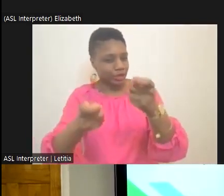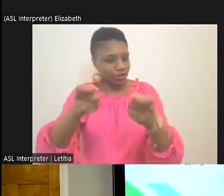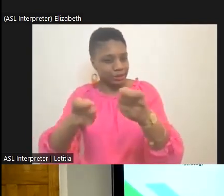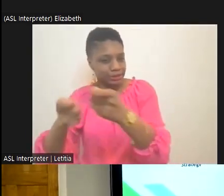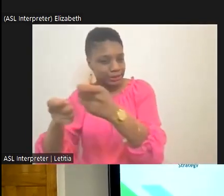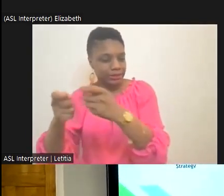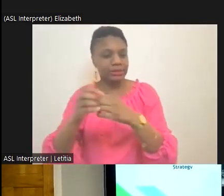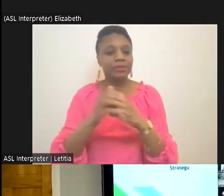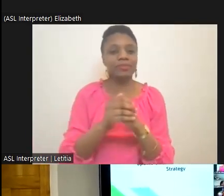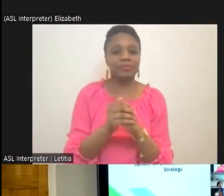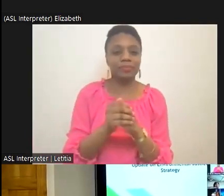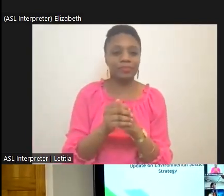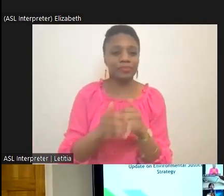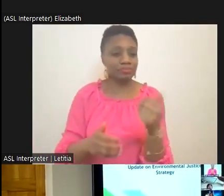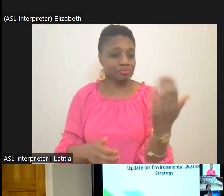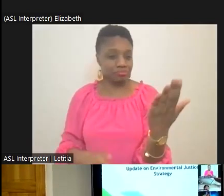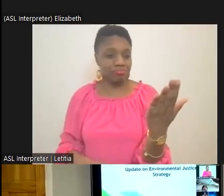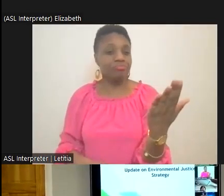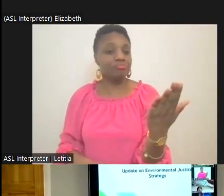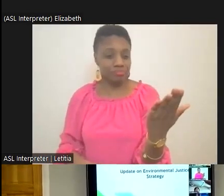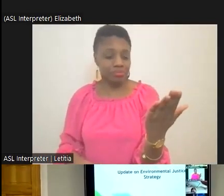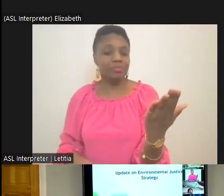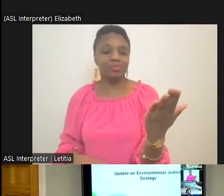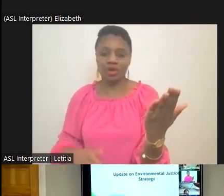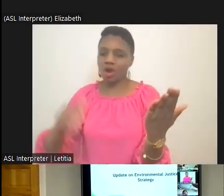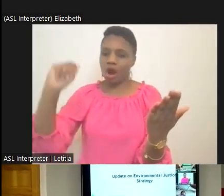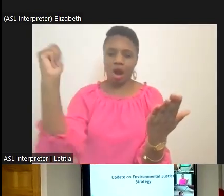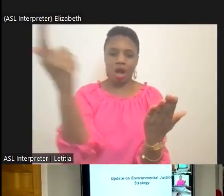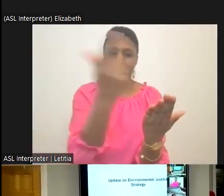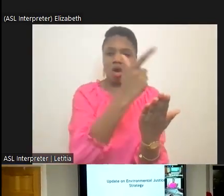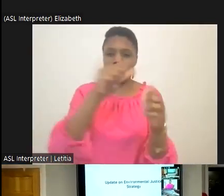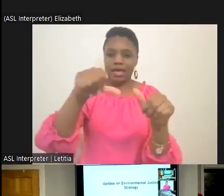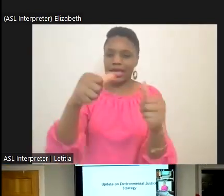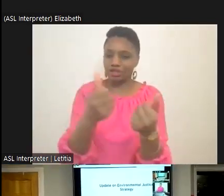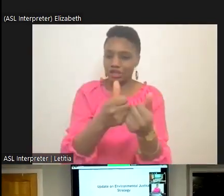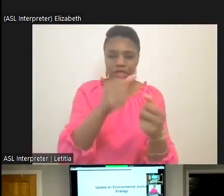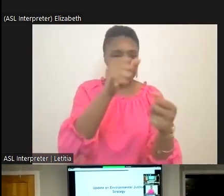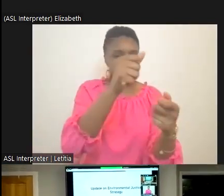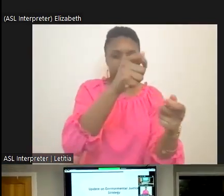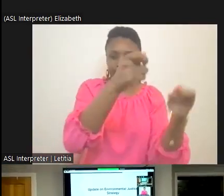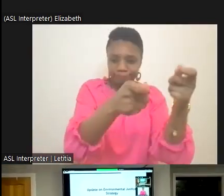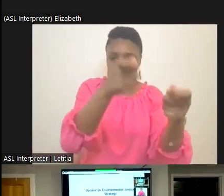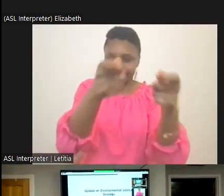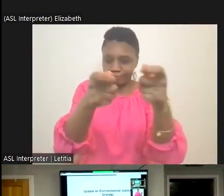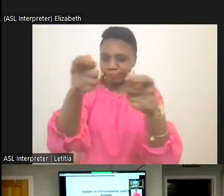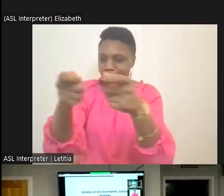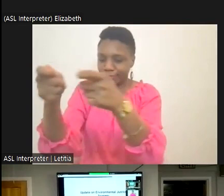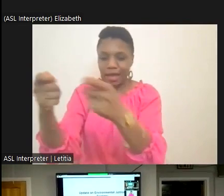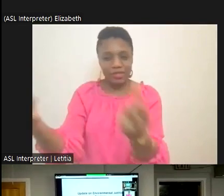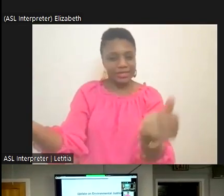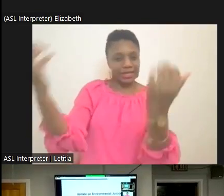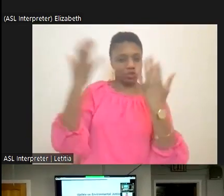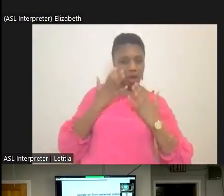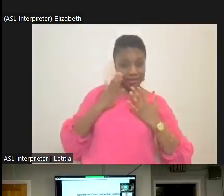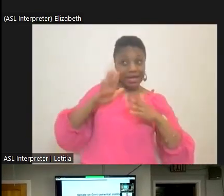So it is, what every agency has been working on, sending it over to us. How are they implementing and incorporating